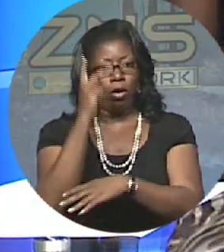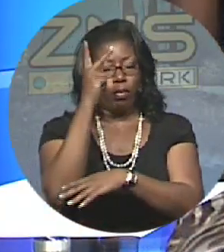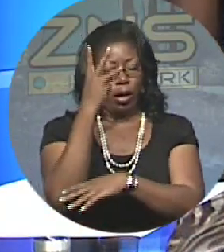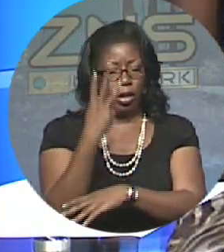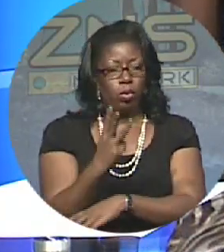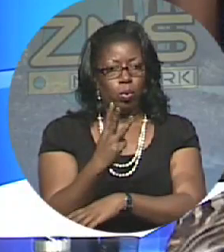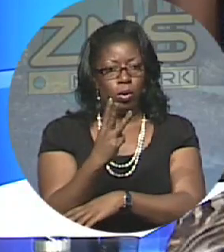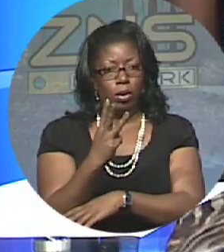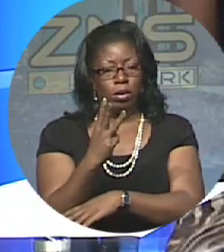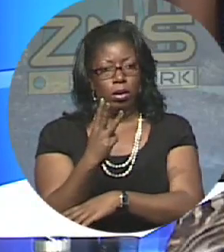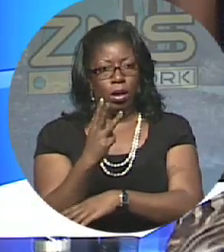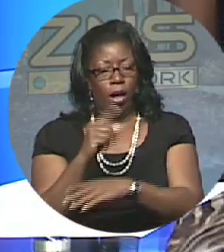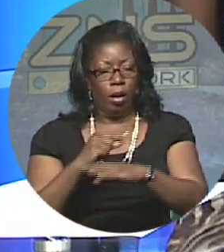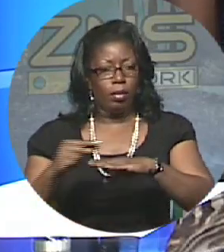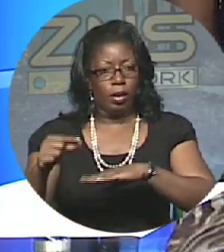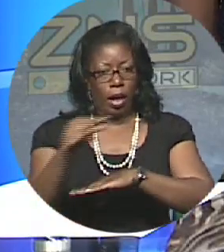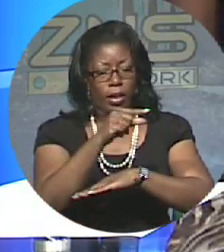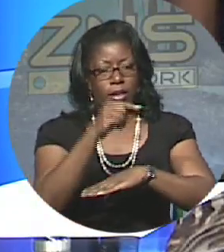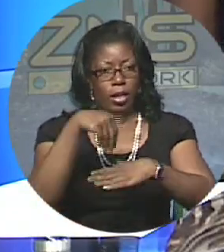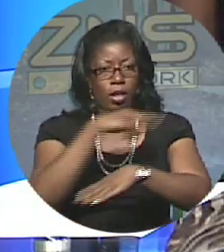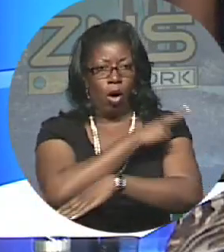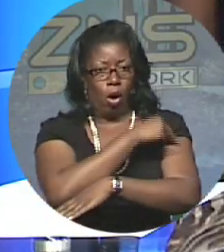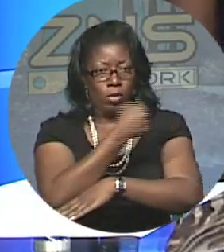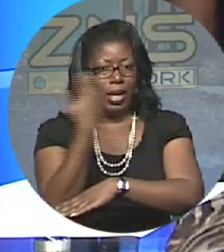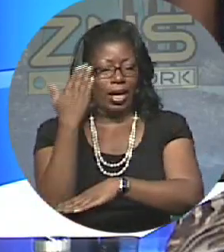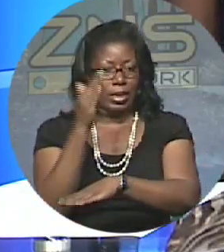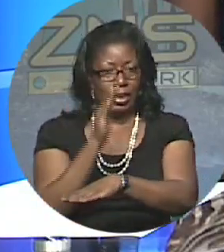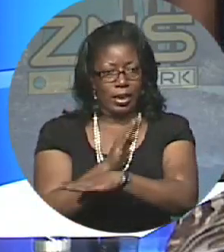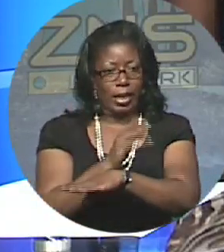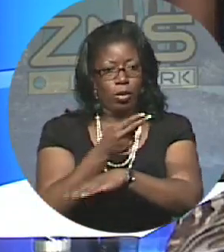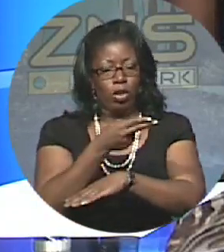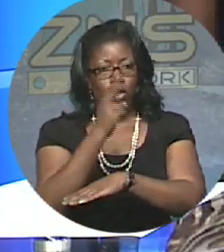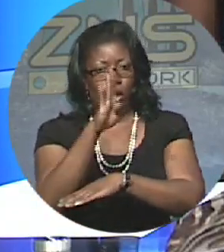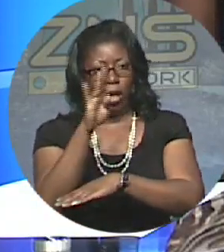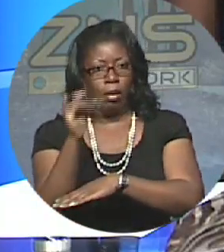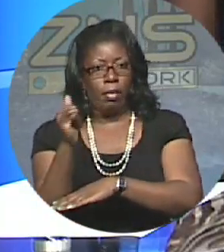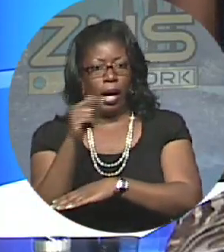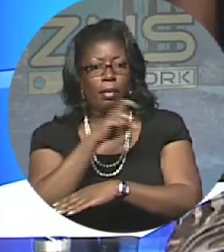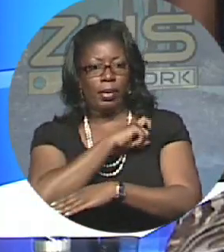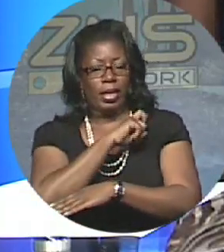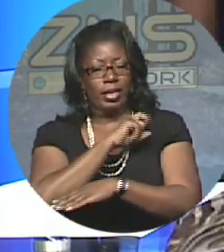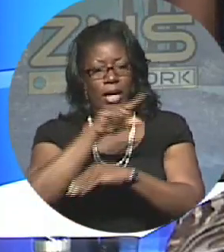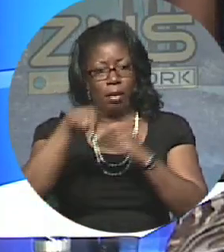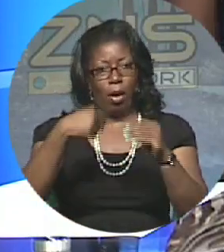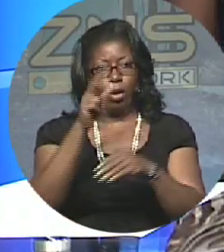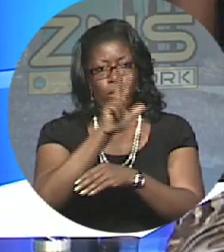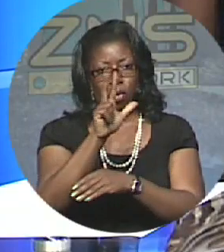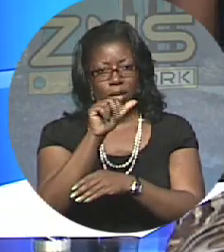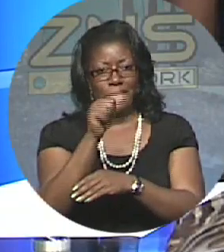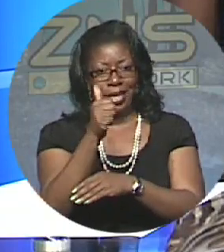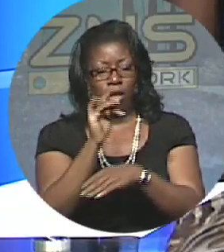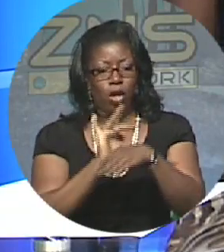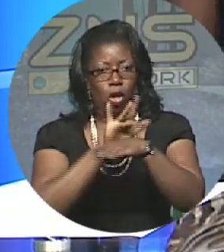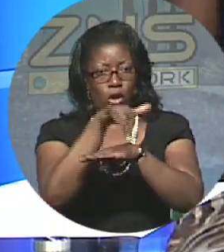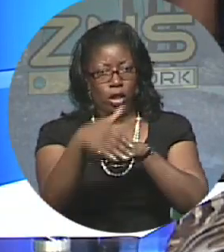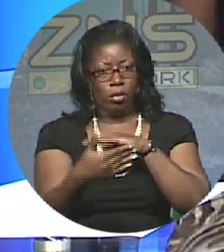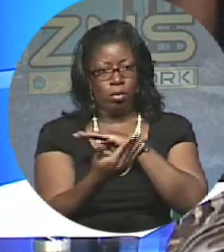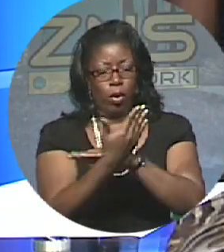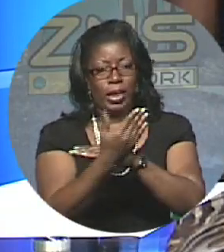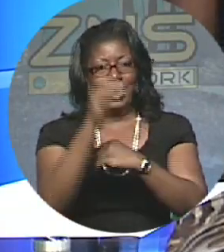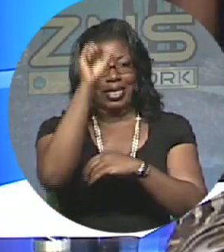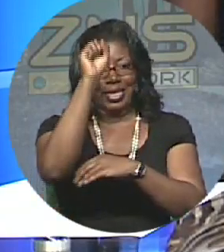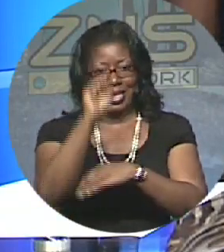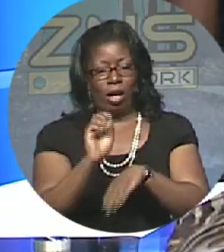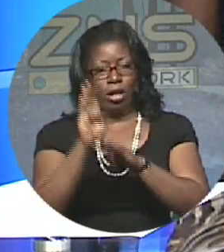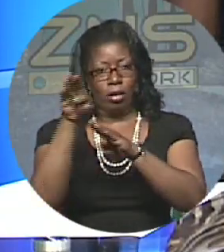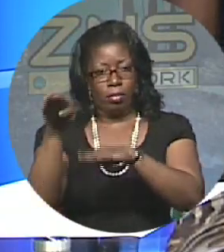detained in serious condition in hospital tonight after allegedly being shot by police around 3:10 this morning in the South Beach area.